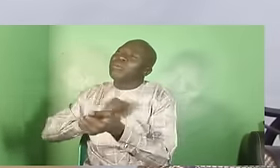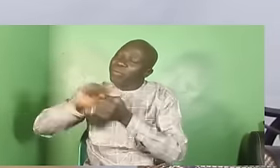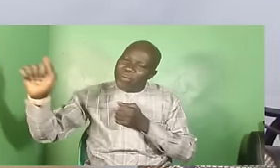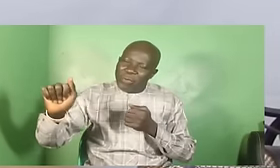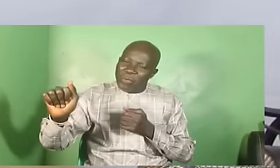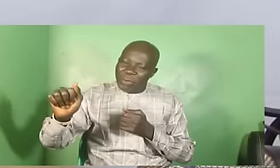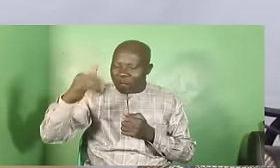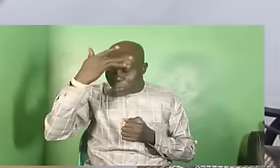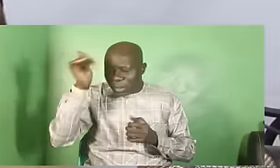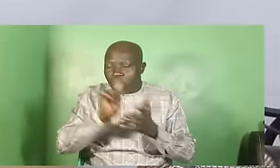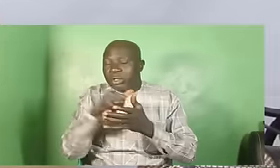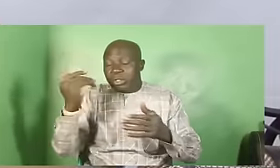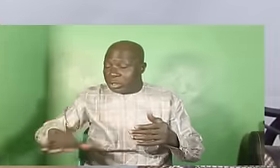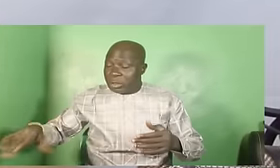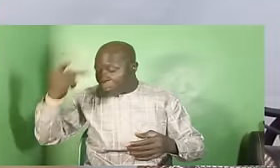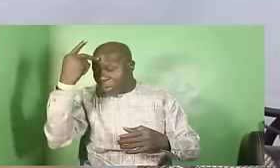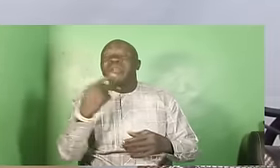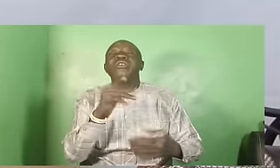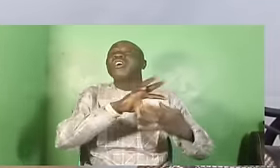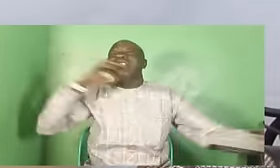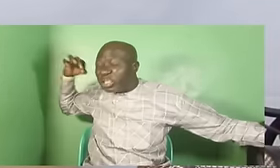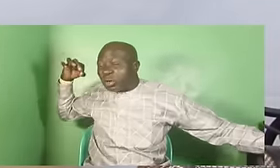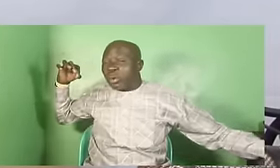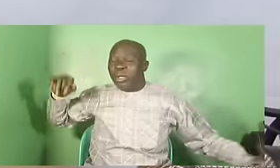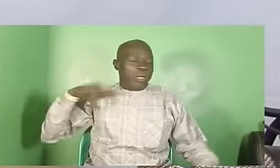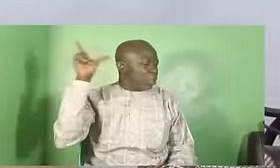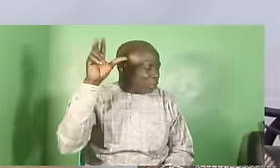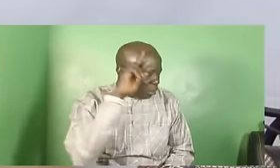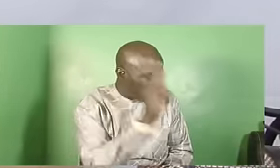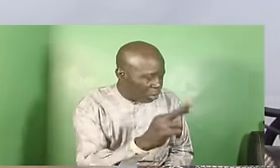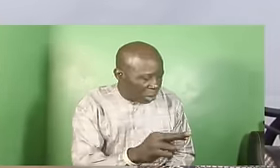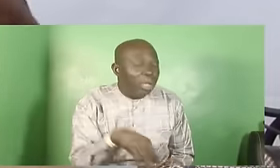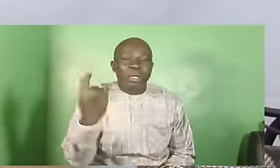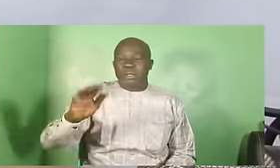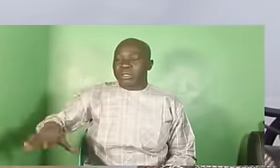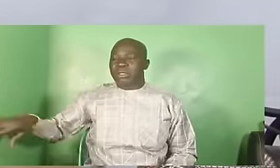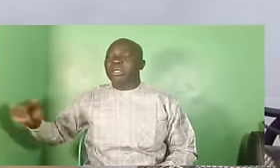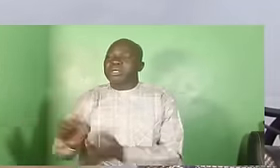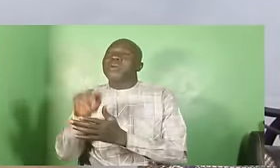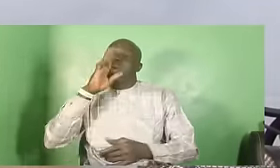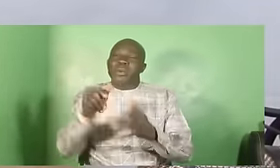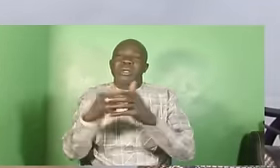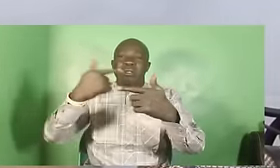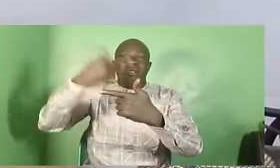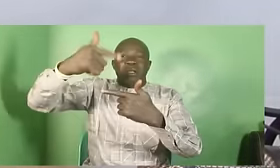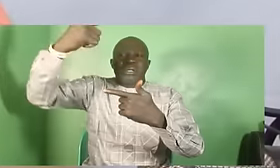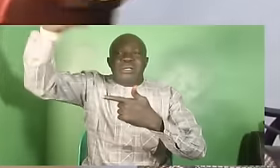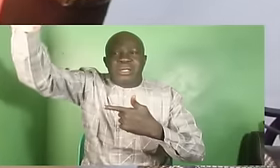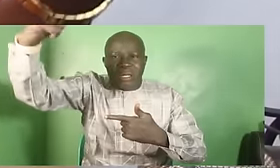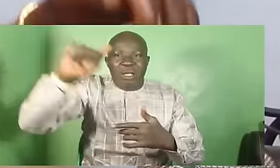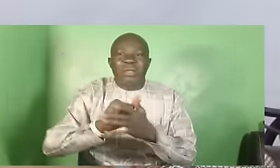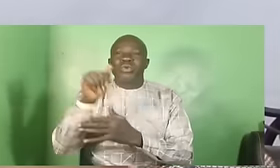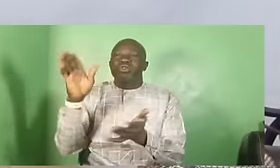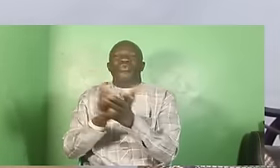not to move far. Is that their parents did not draw it well? This is, sir. The children that are supposed to graduate. When the student is